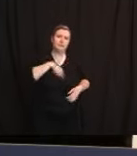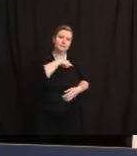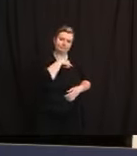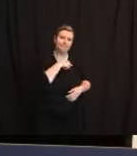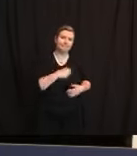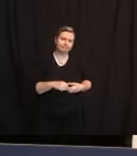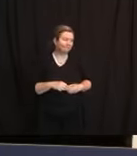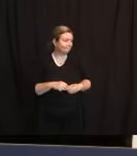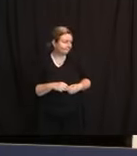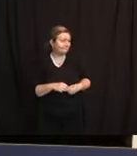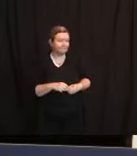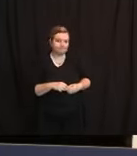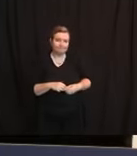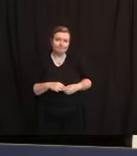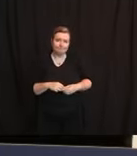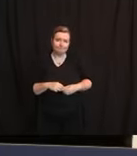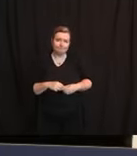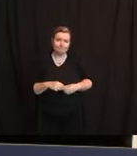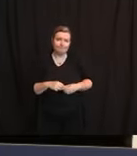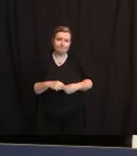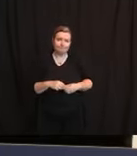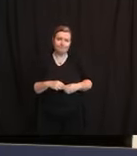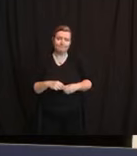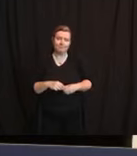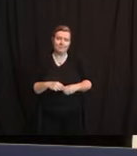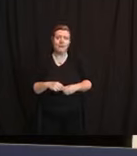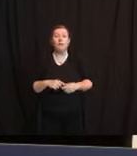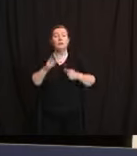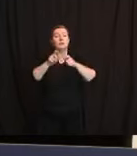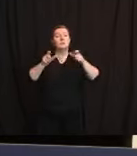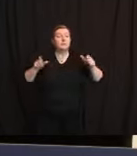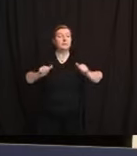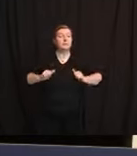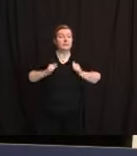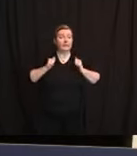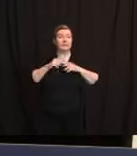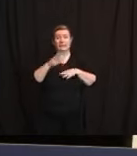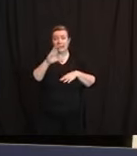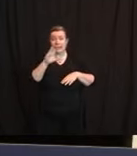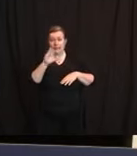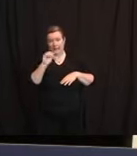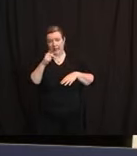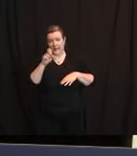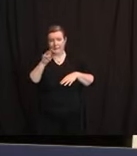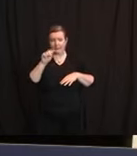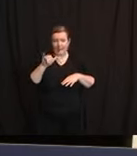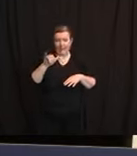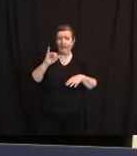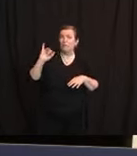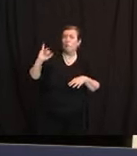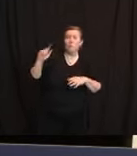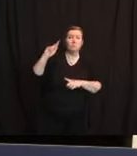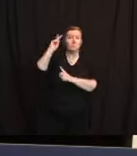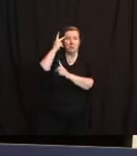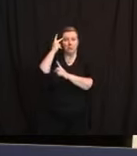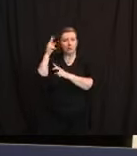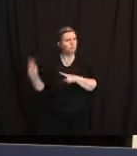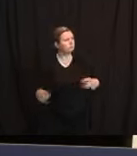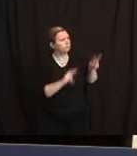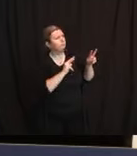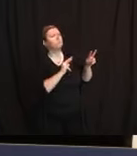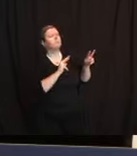the elected official and the citizens of Cape May County something to hope for. And that's what we have, hope.